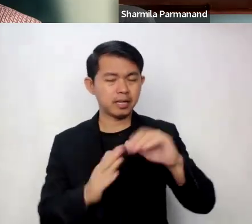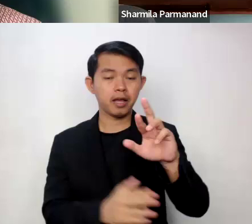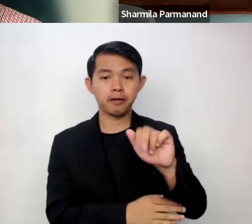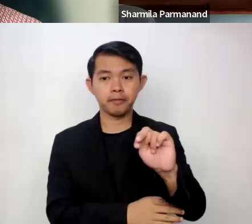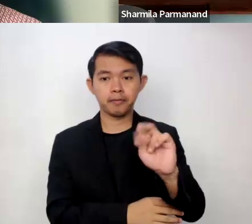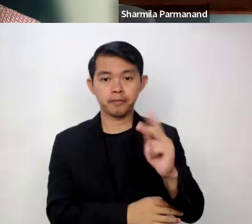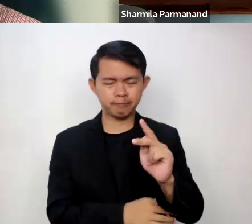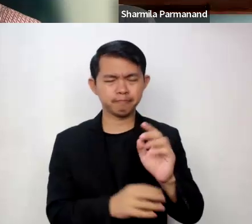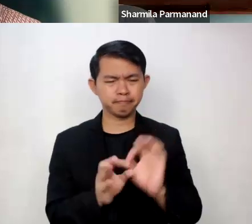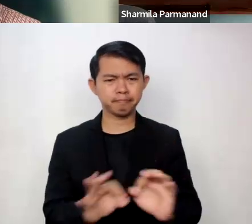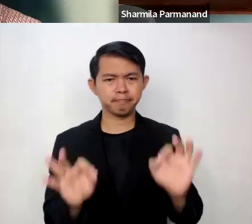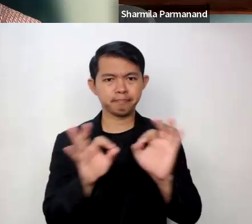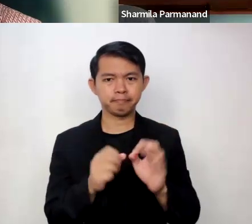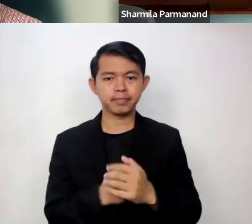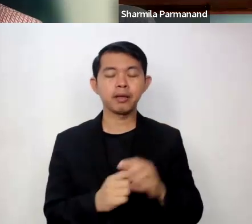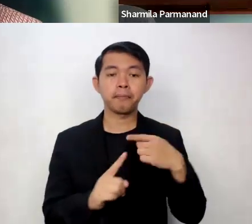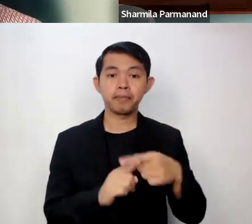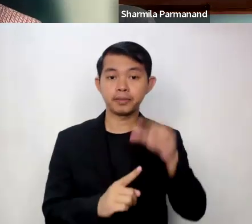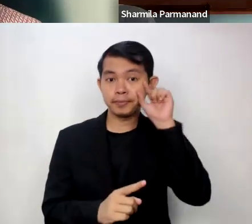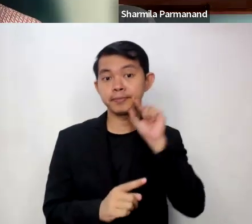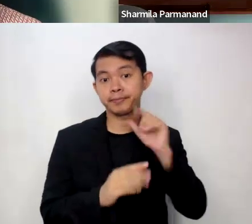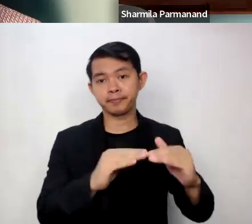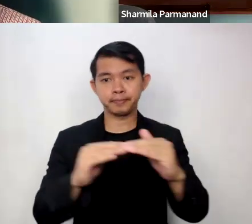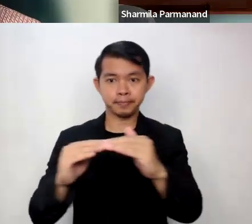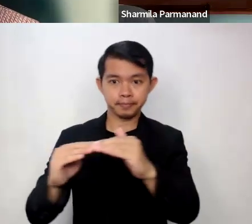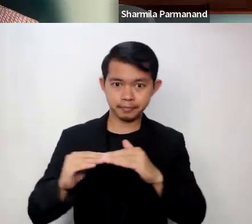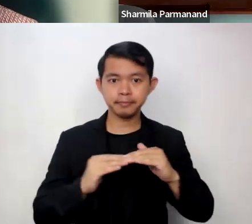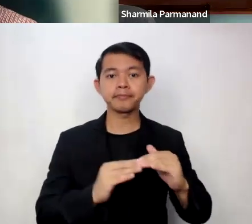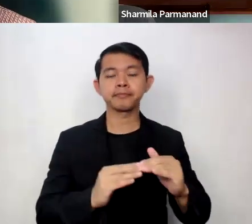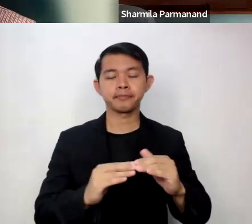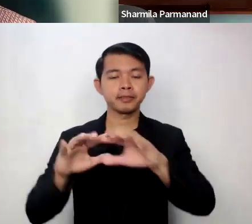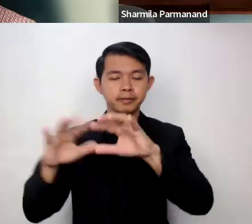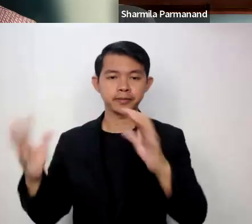is somehow this gender equal utopia, right?